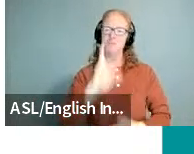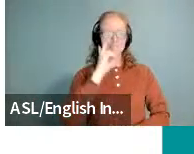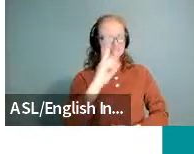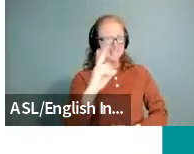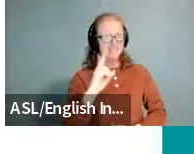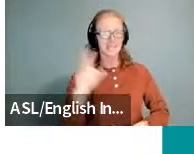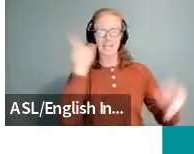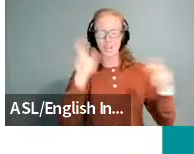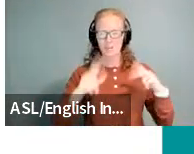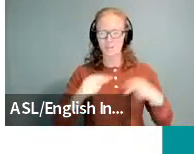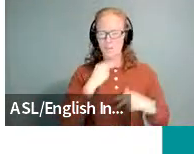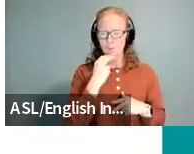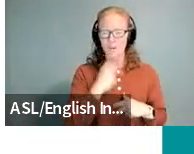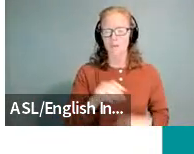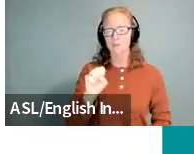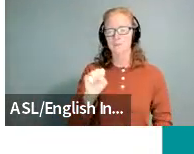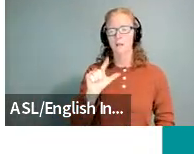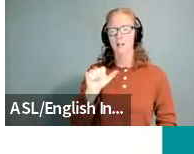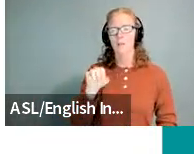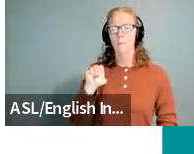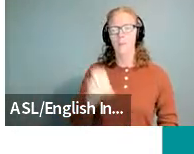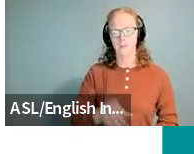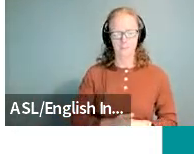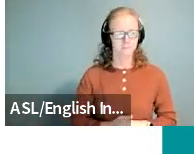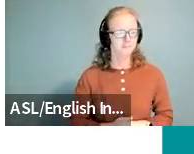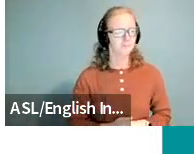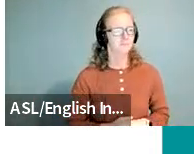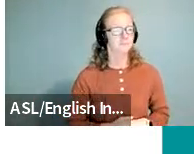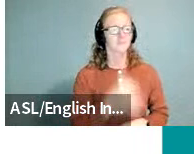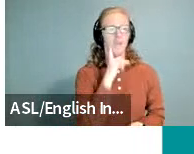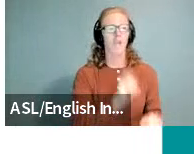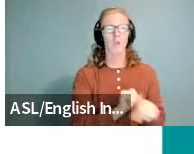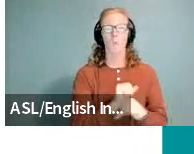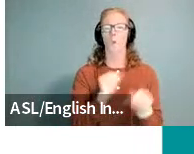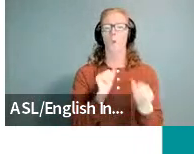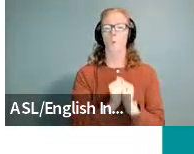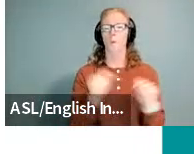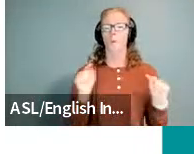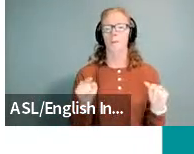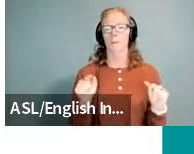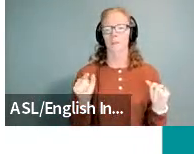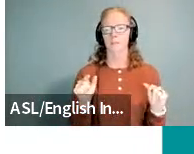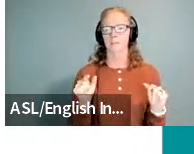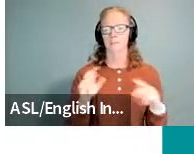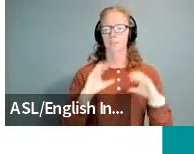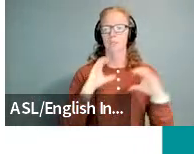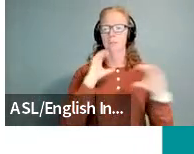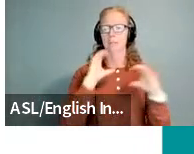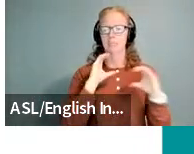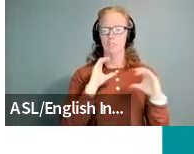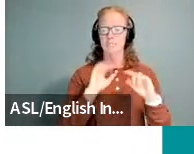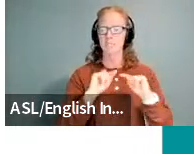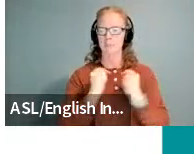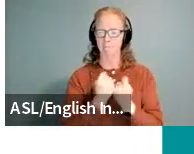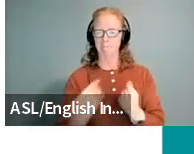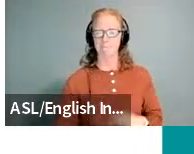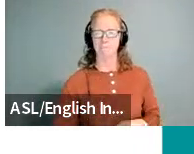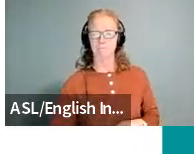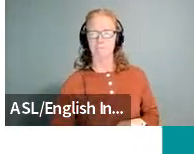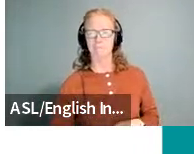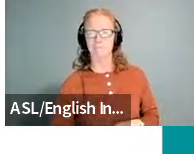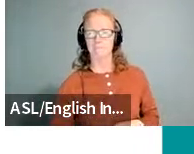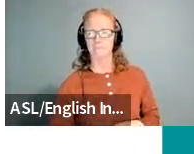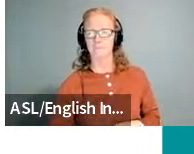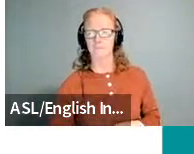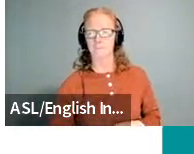again. My name is Salome Chimuku. I work with the larger communications team, as well as with the community